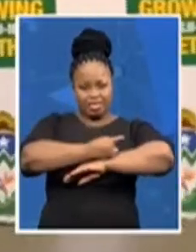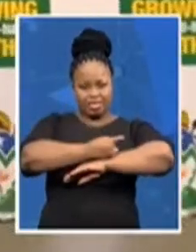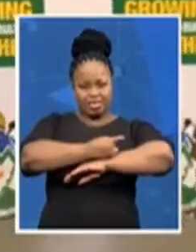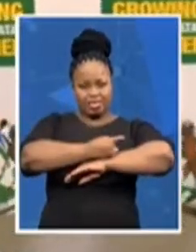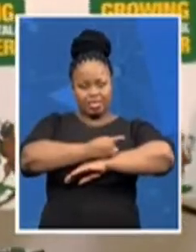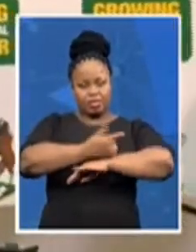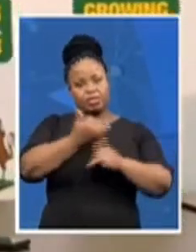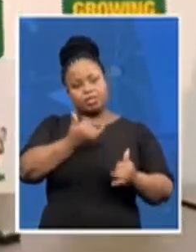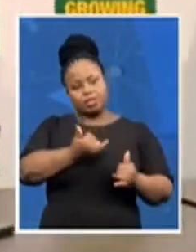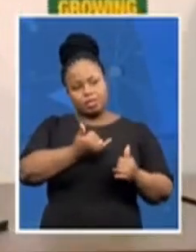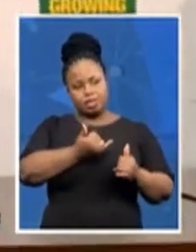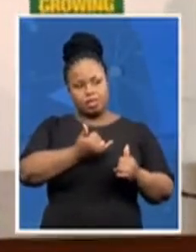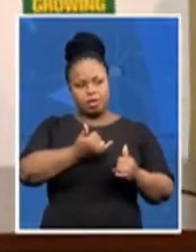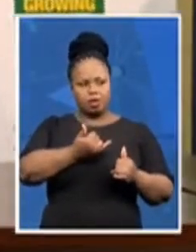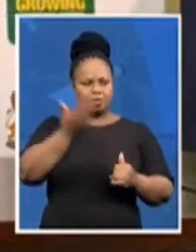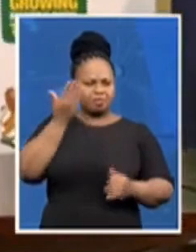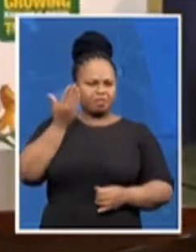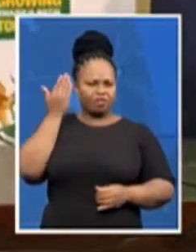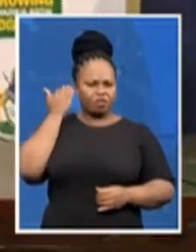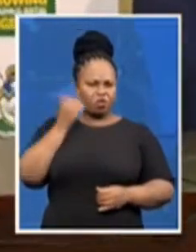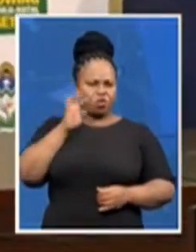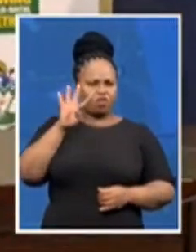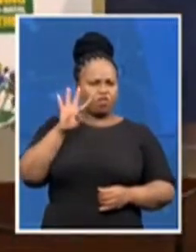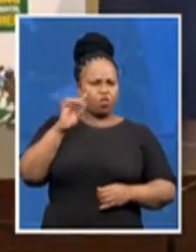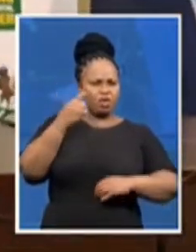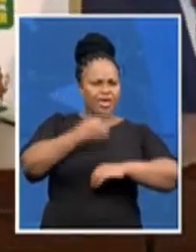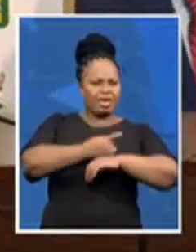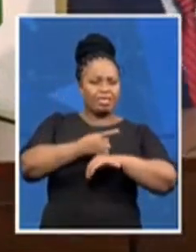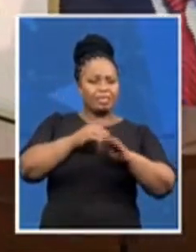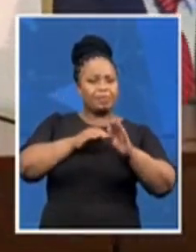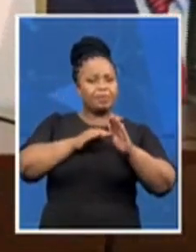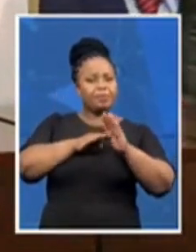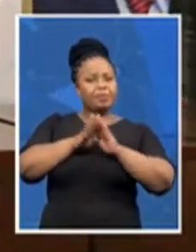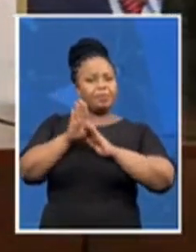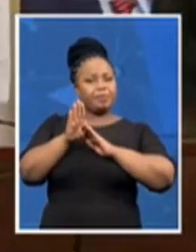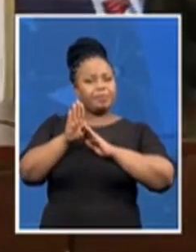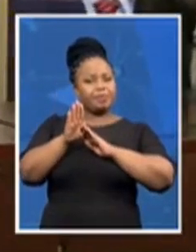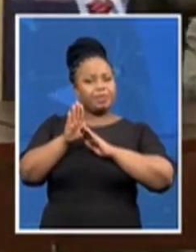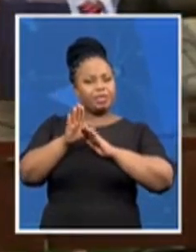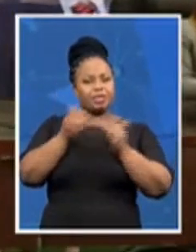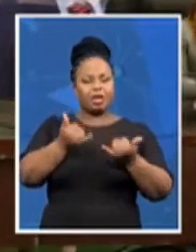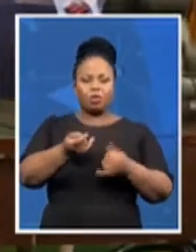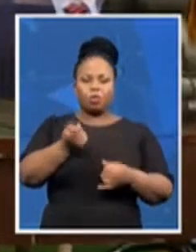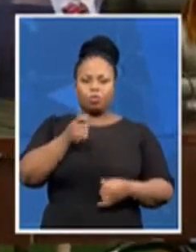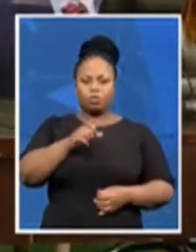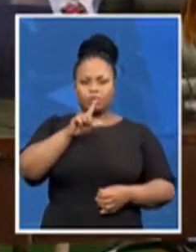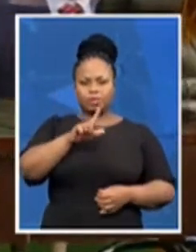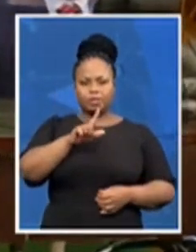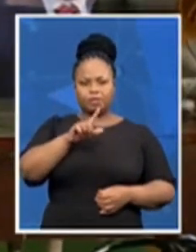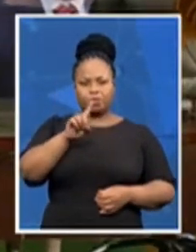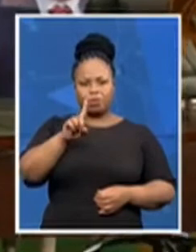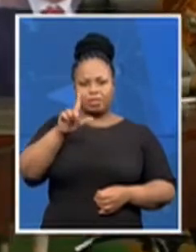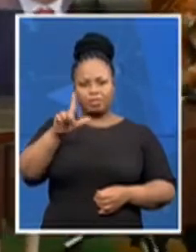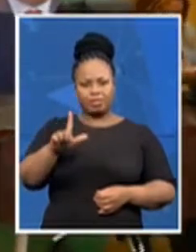to about 717 to